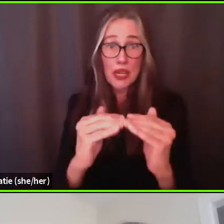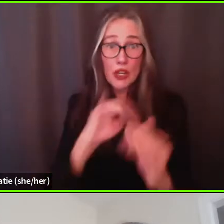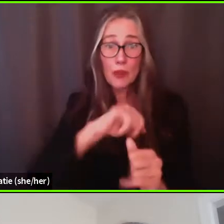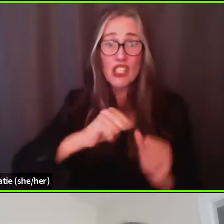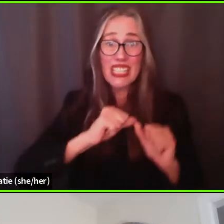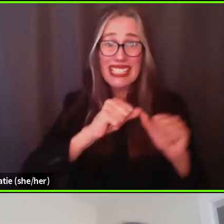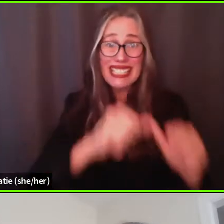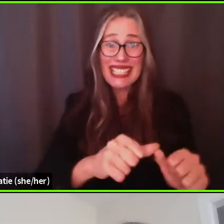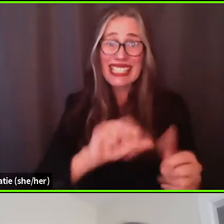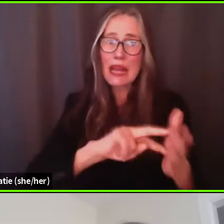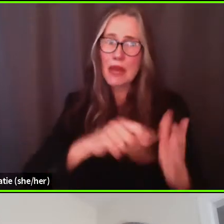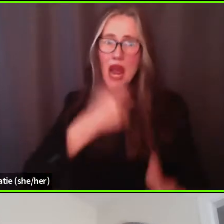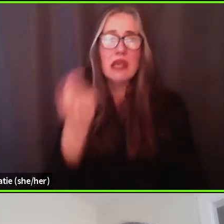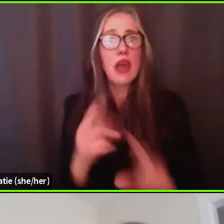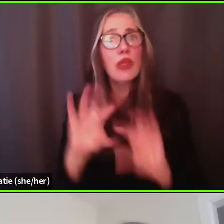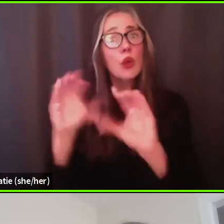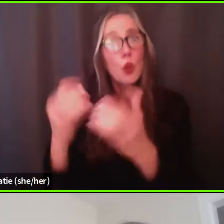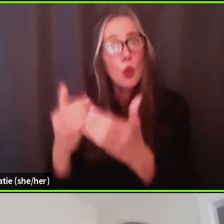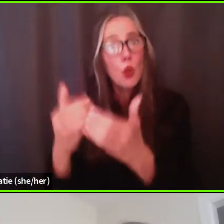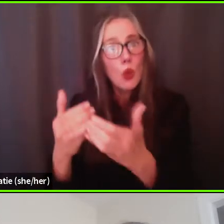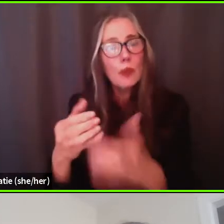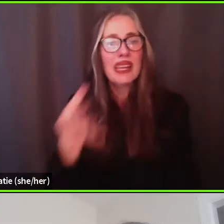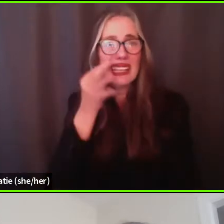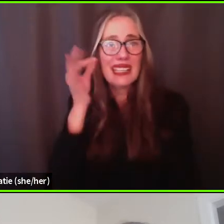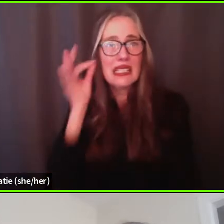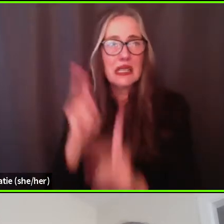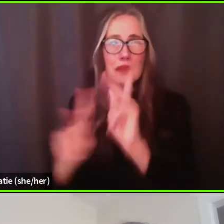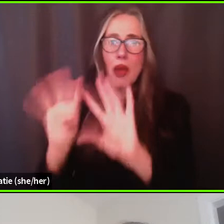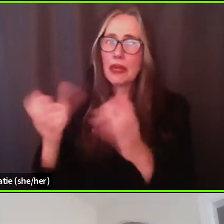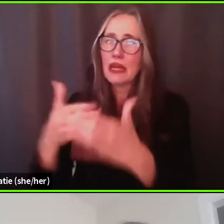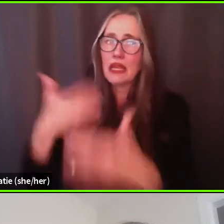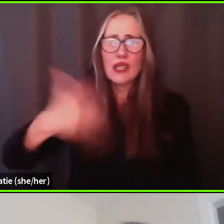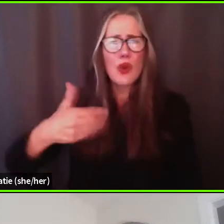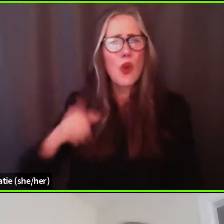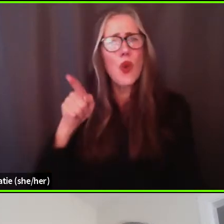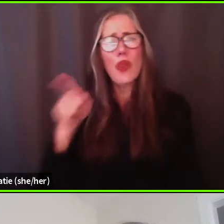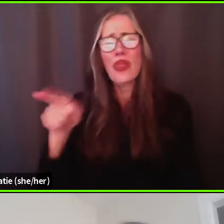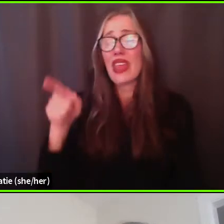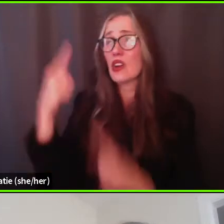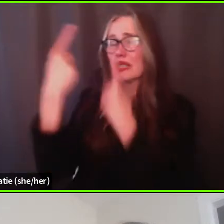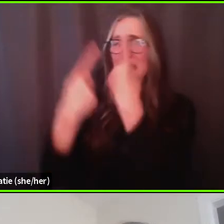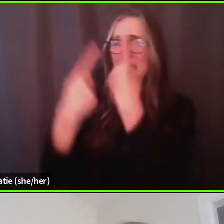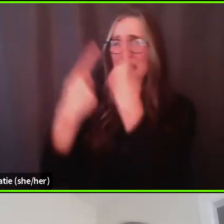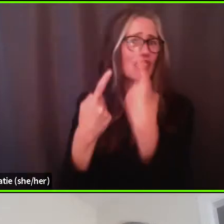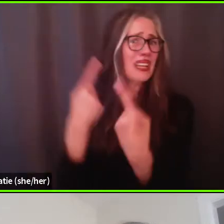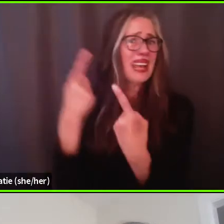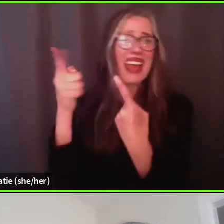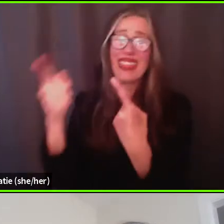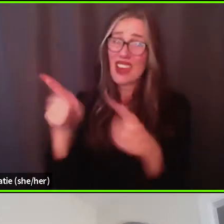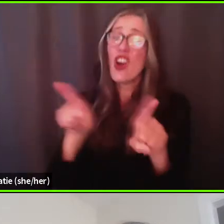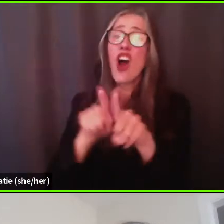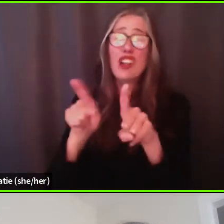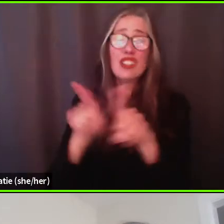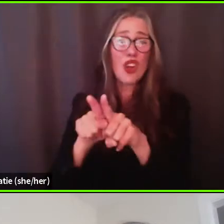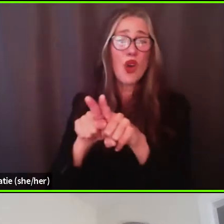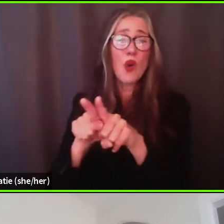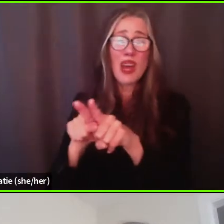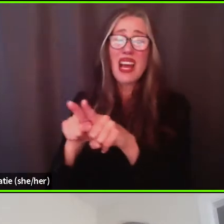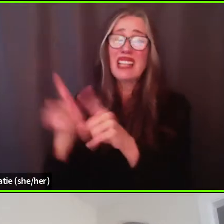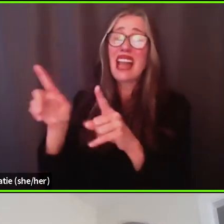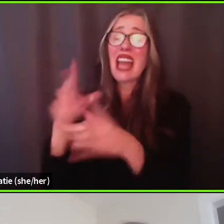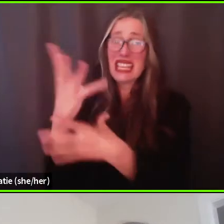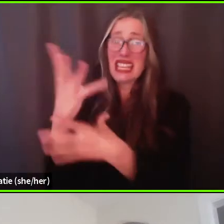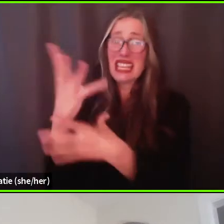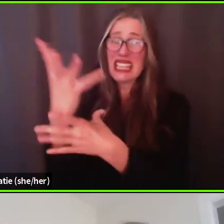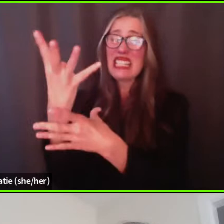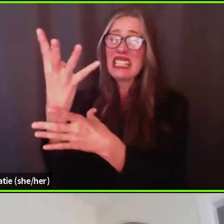indians are another disabled population and they are rarely considered also their disappeared population you can really